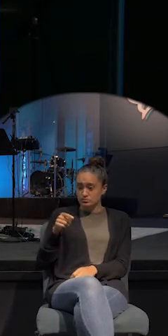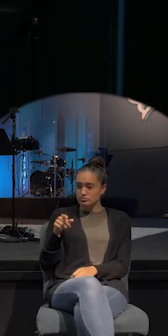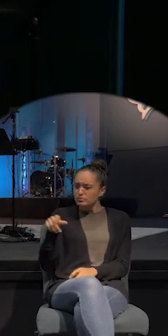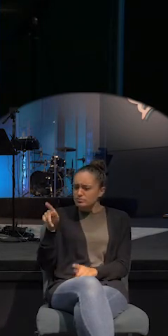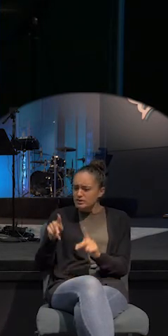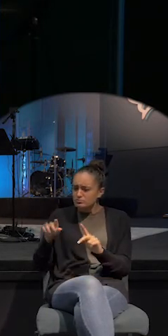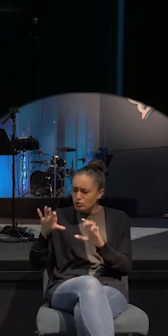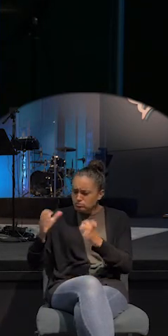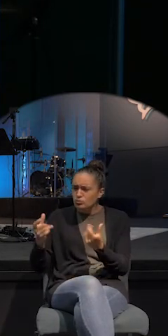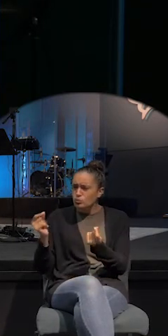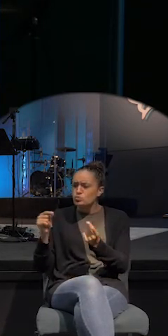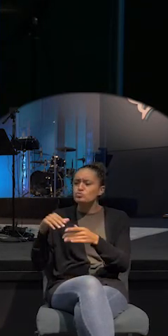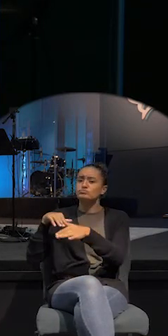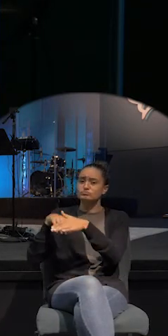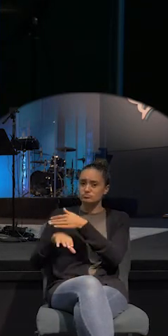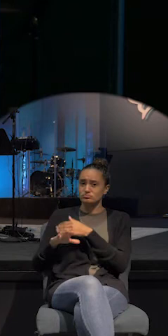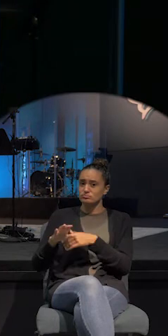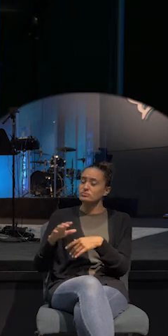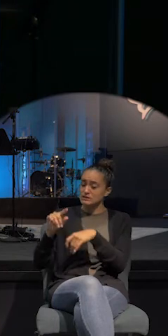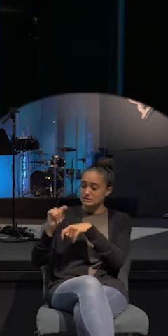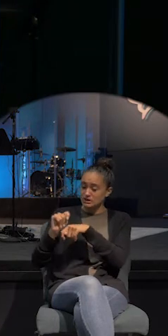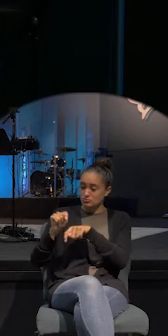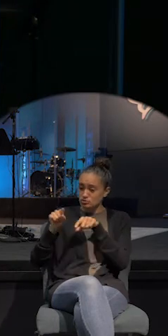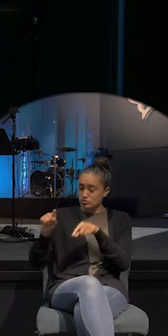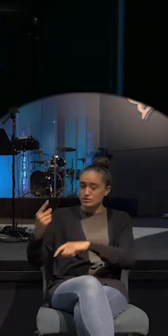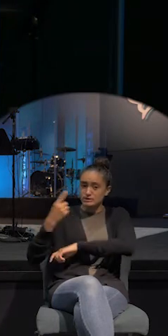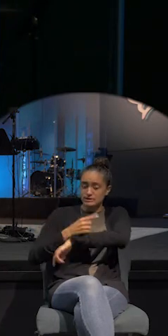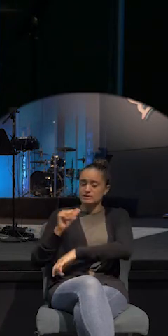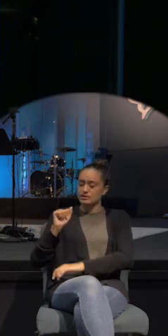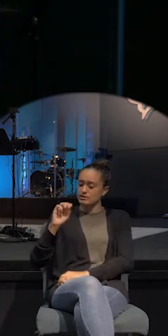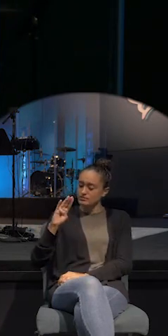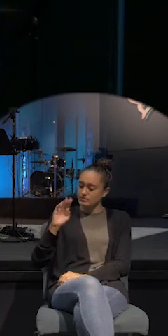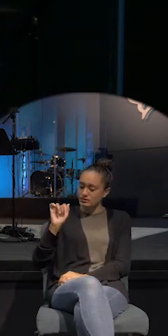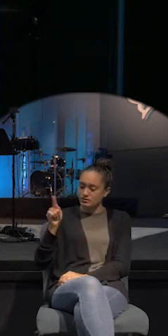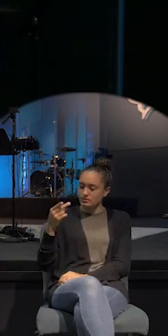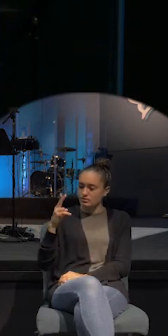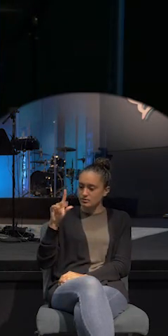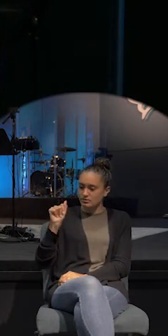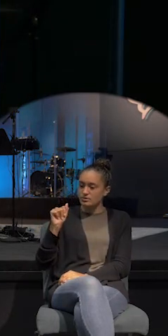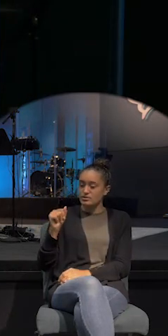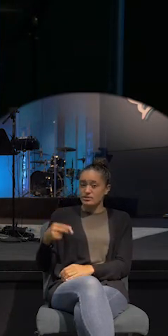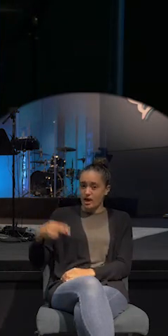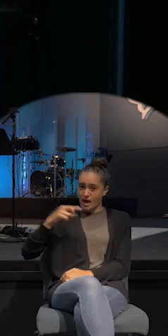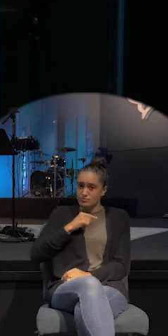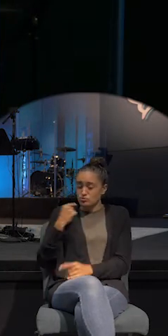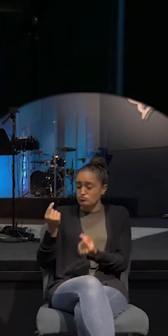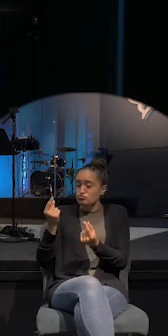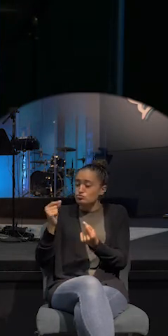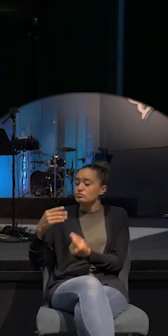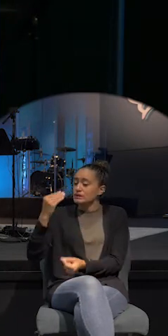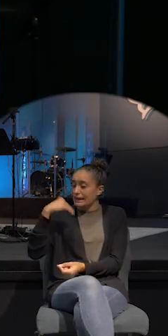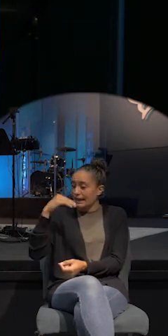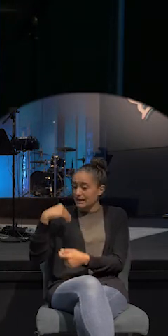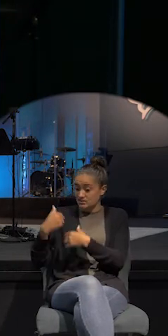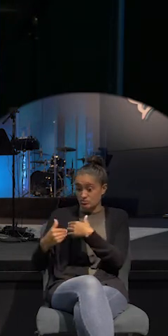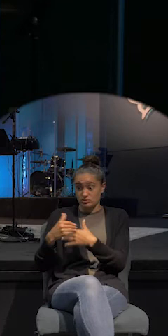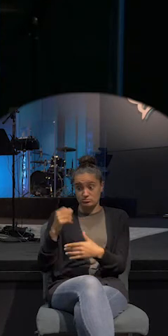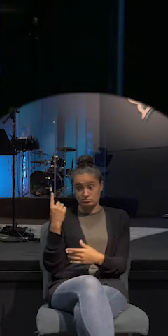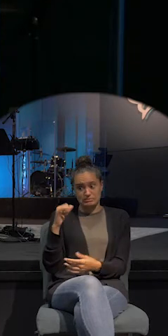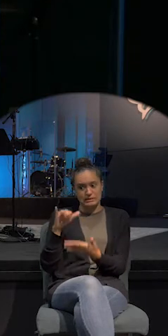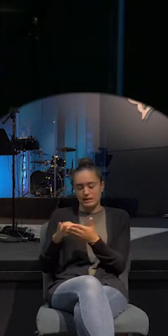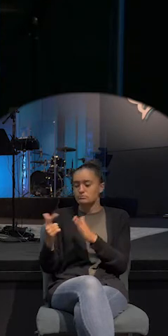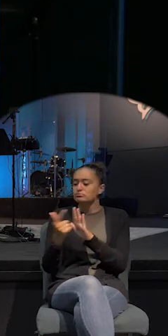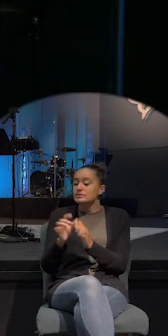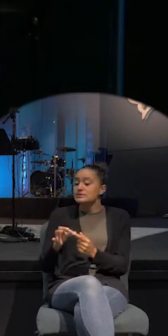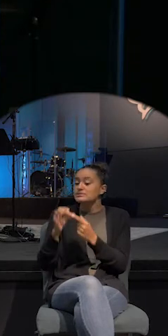him, how he went into the house of God in the days of Abiathar the high priest and ate the showbread, which is not lawful to eat